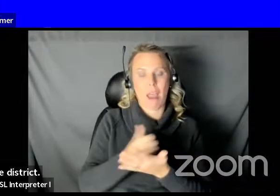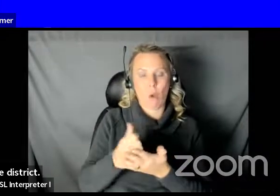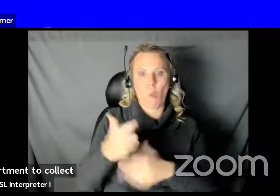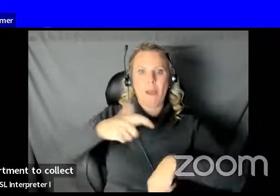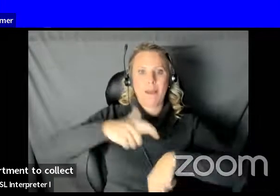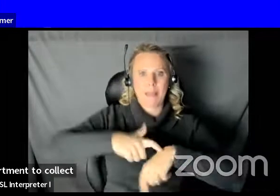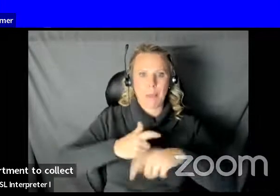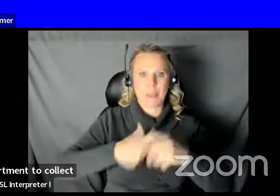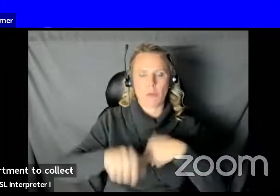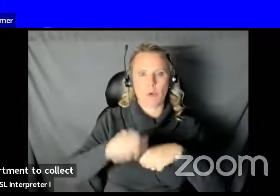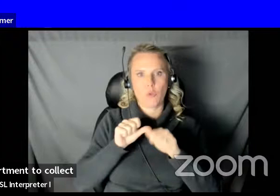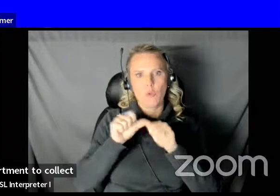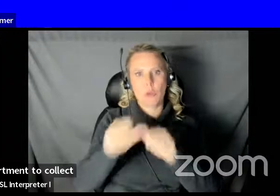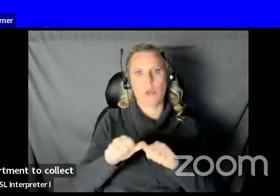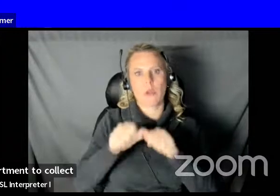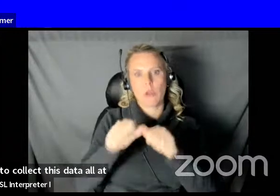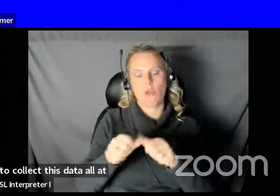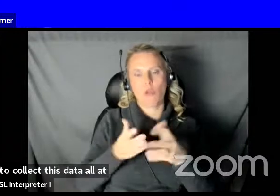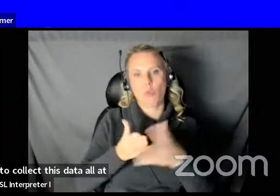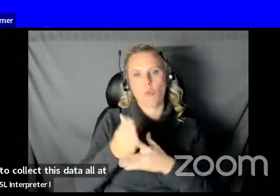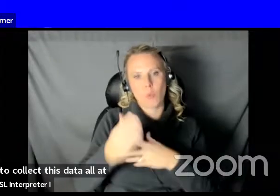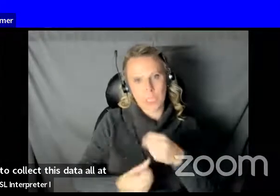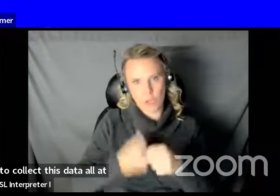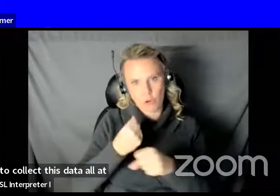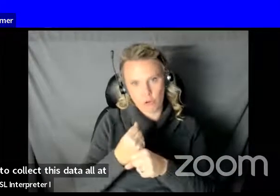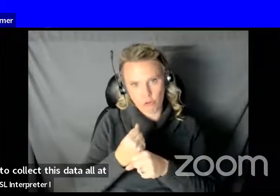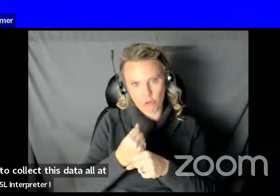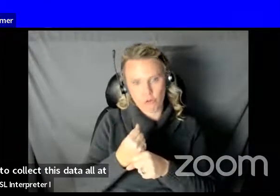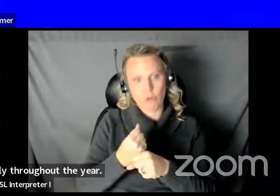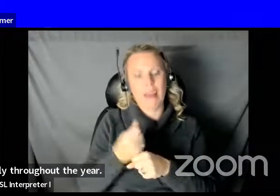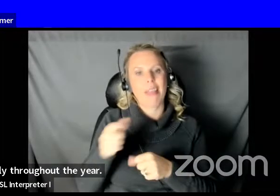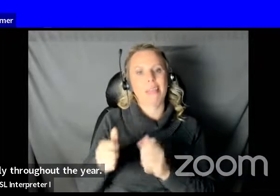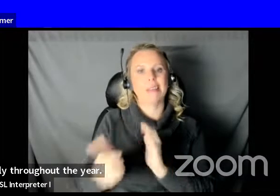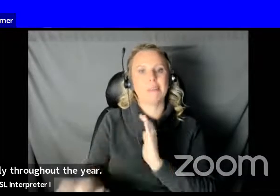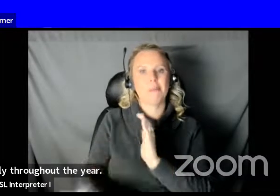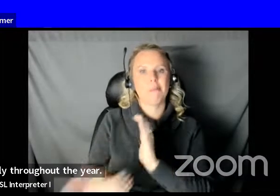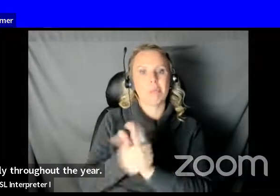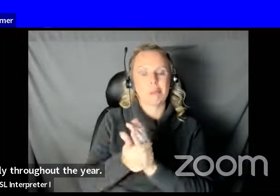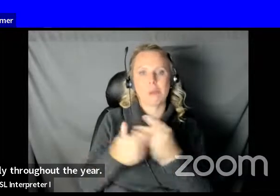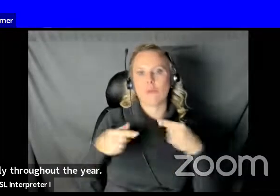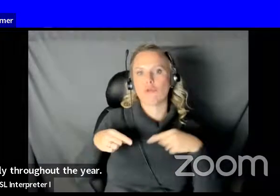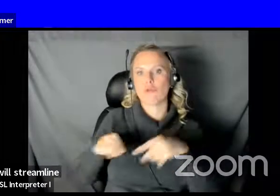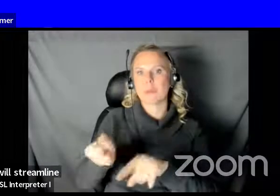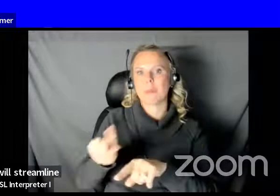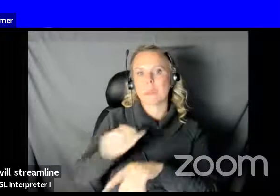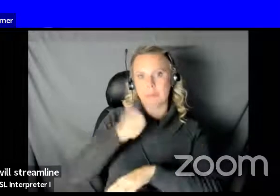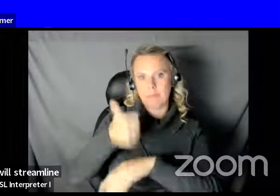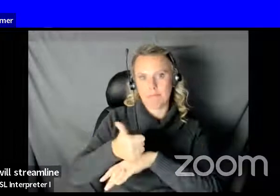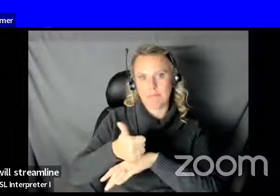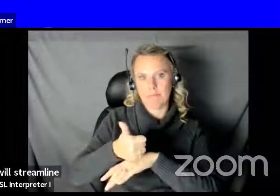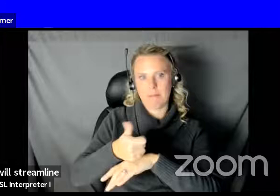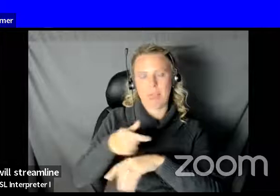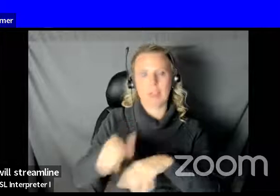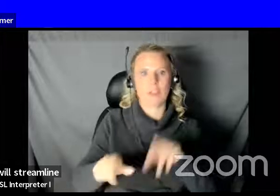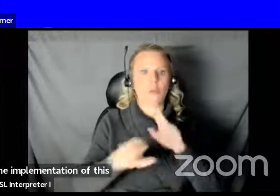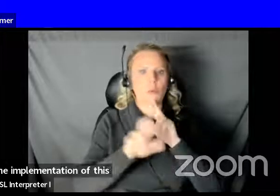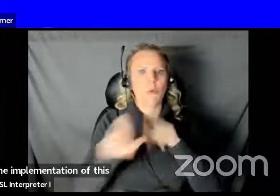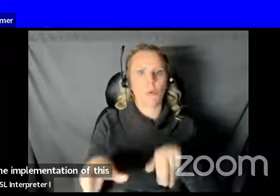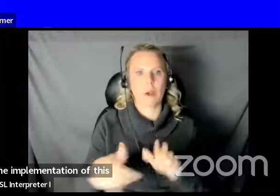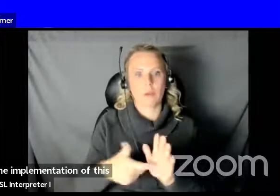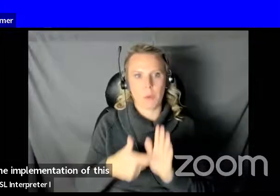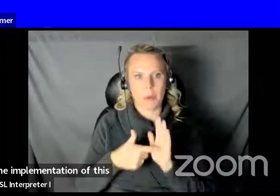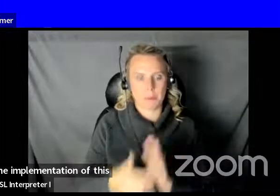instead of continuously throughout the year, this amendment will streamline implementation of this reporting